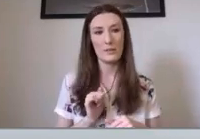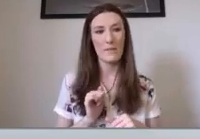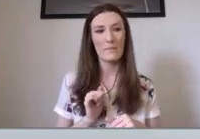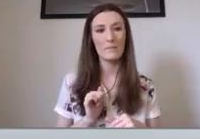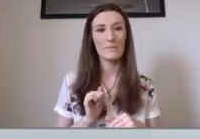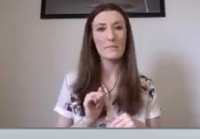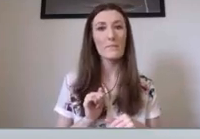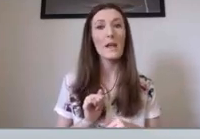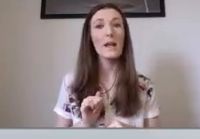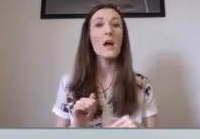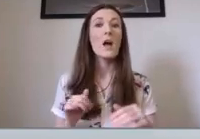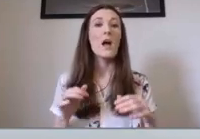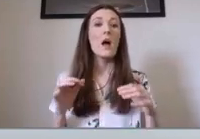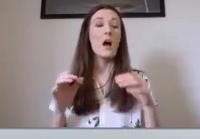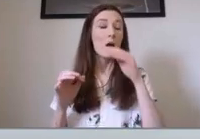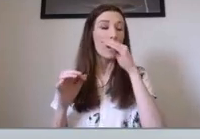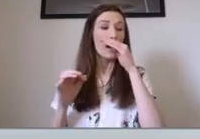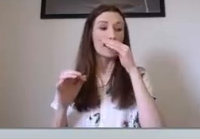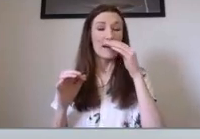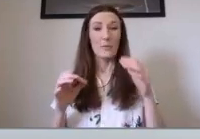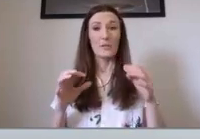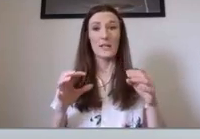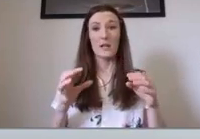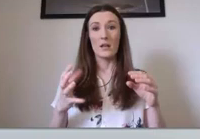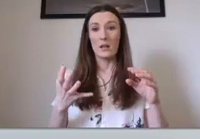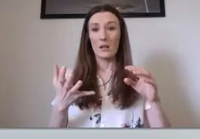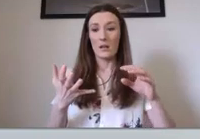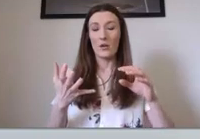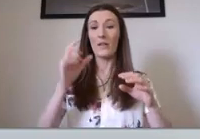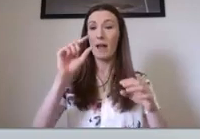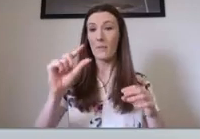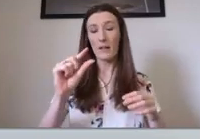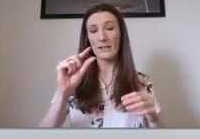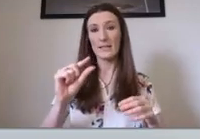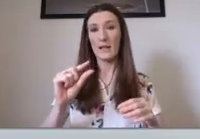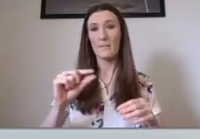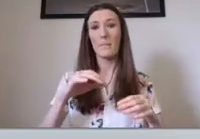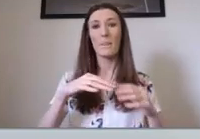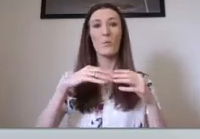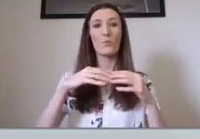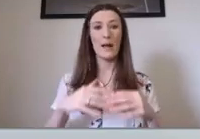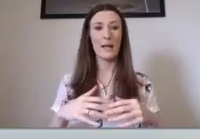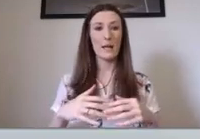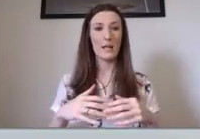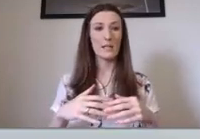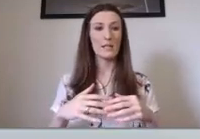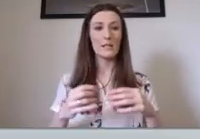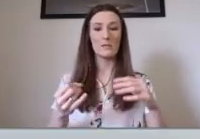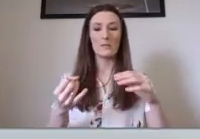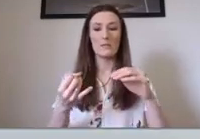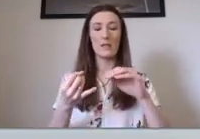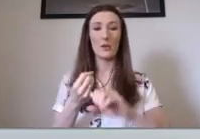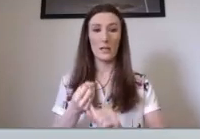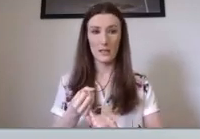then use that. Okay, a deaf person, or the capitalized D,